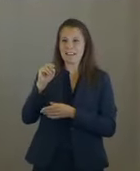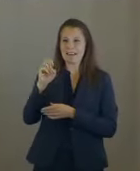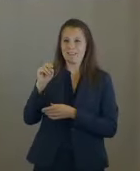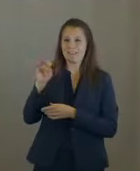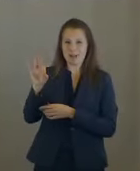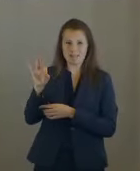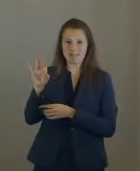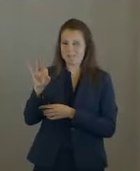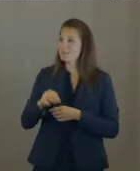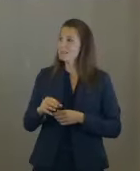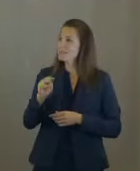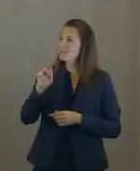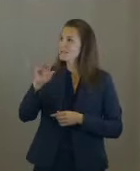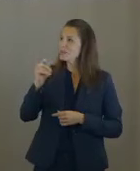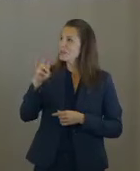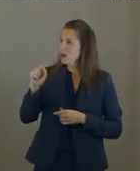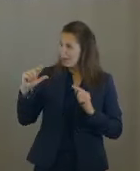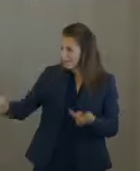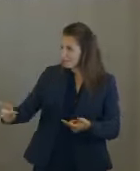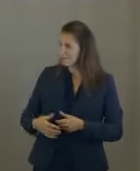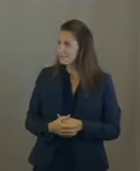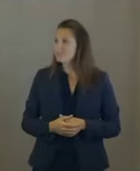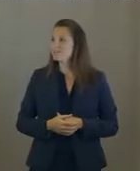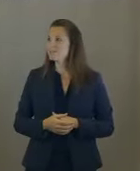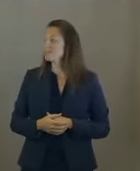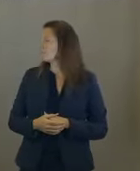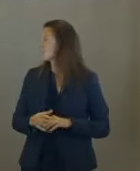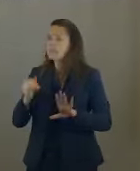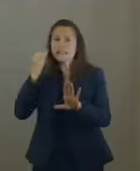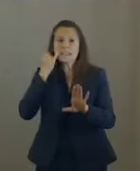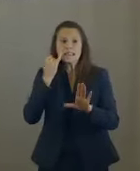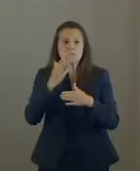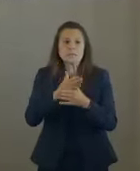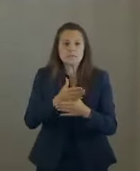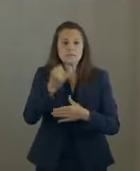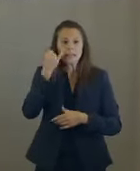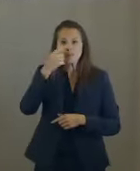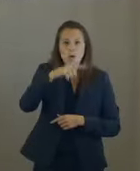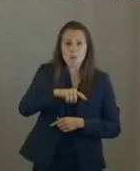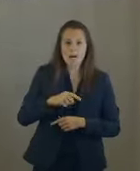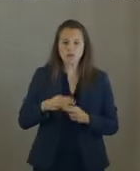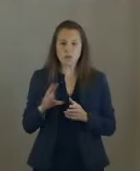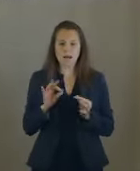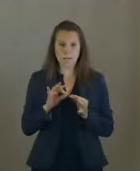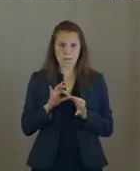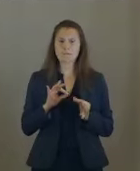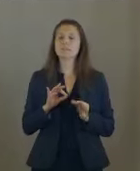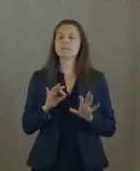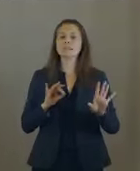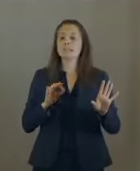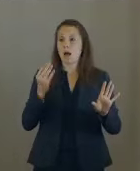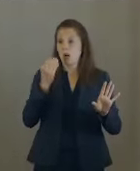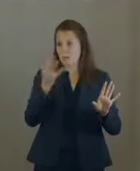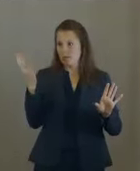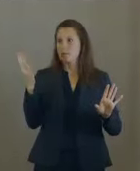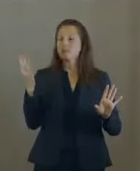Division. Mr. Jones, take it away. If you don't mind. Go right ahead. Just a short comment. Let me just